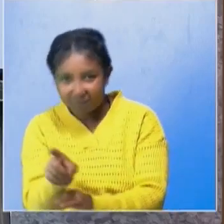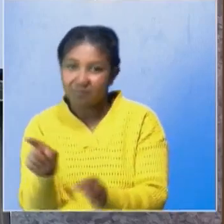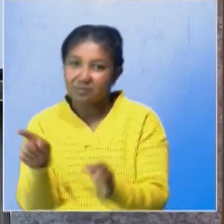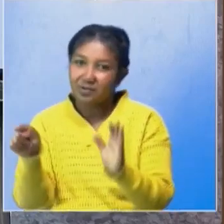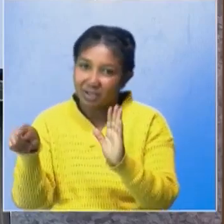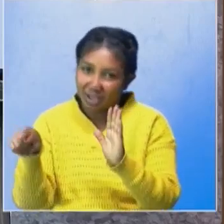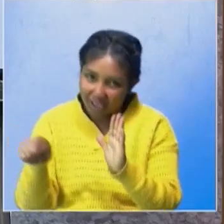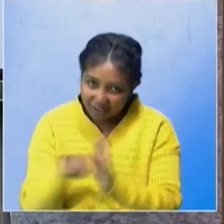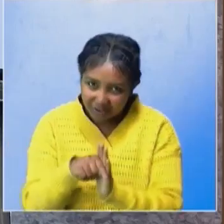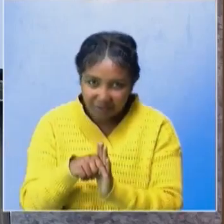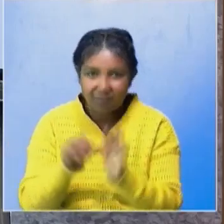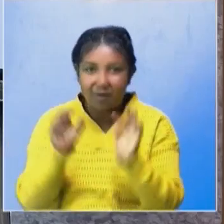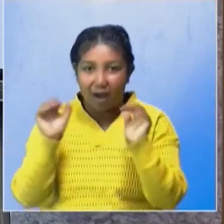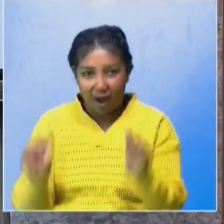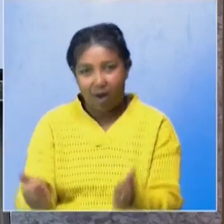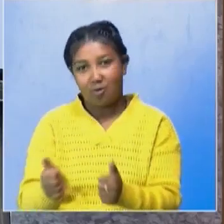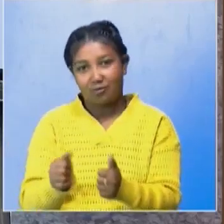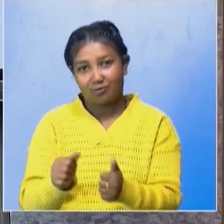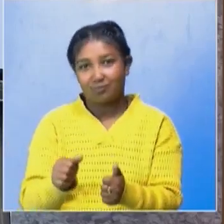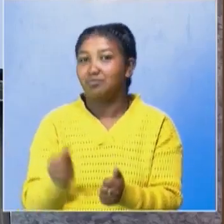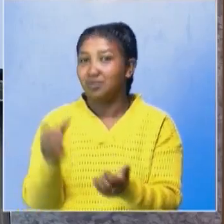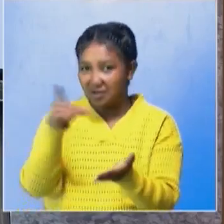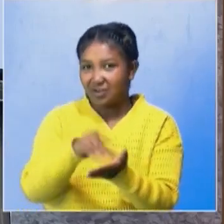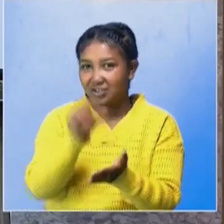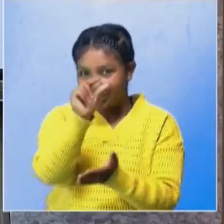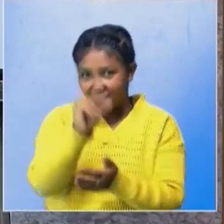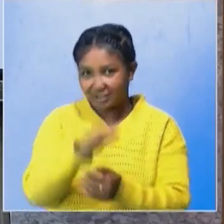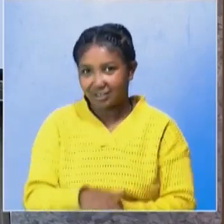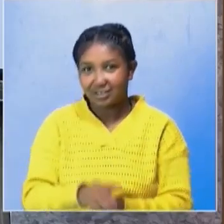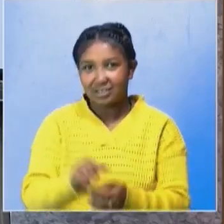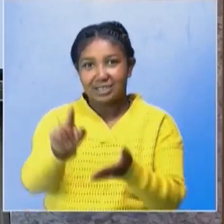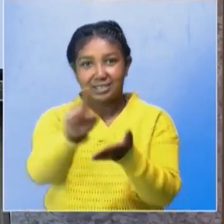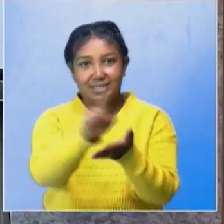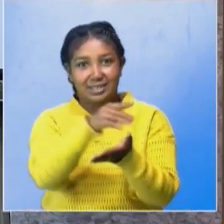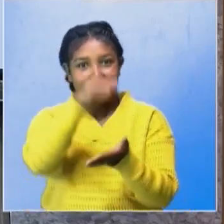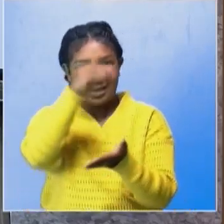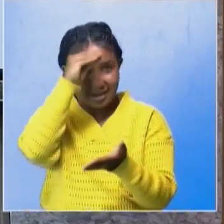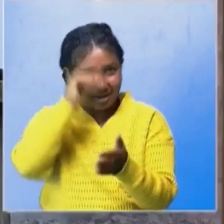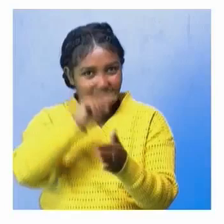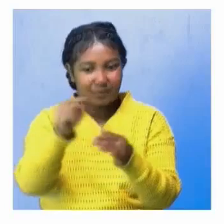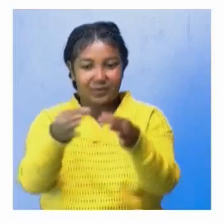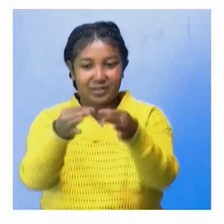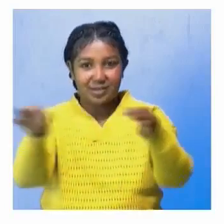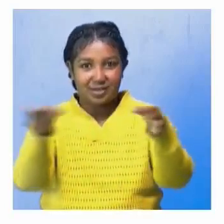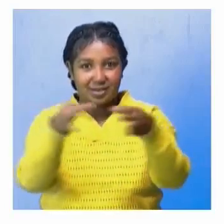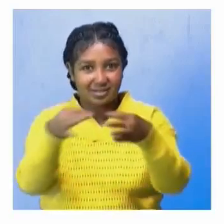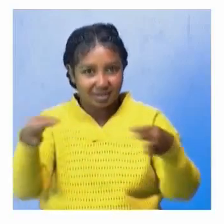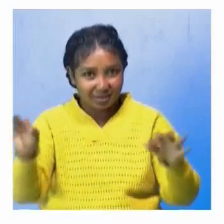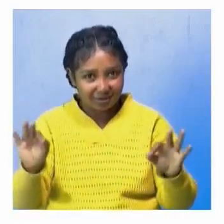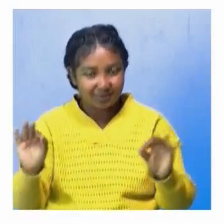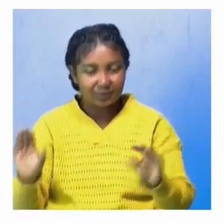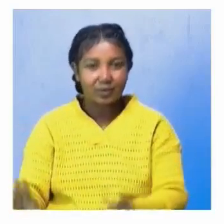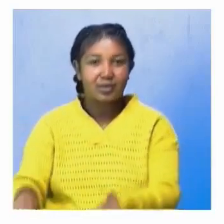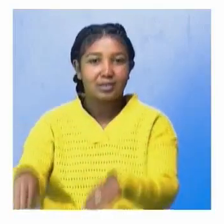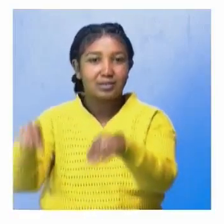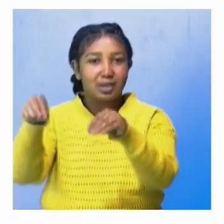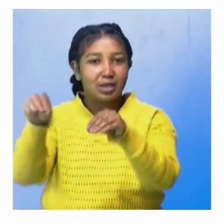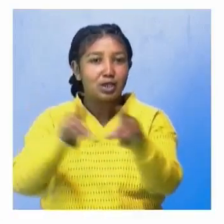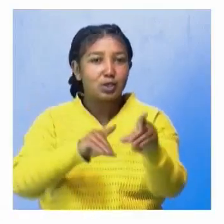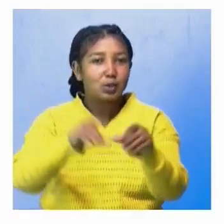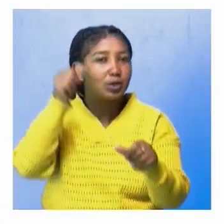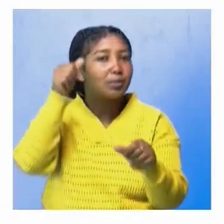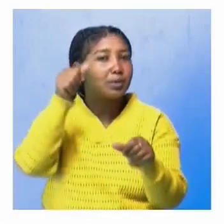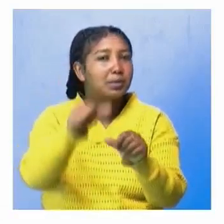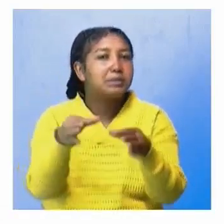also with negative. Let us revise. So last time we learned about sentence. Students, do you remember what